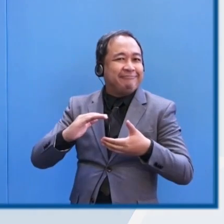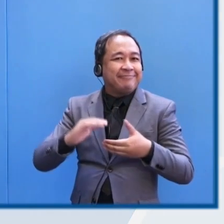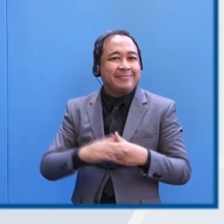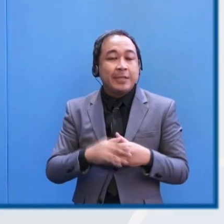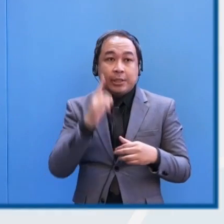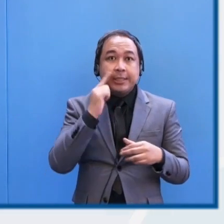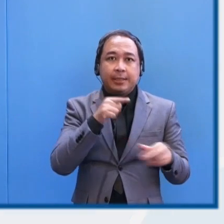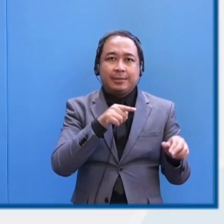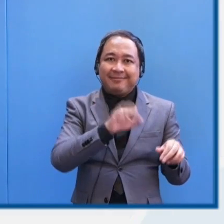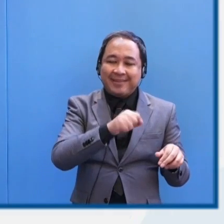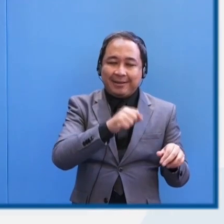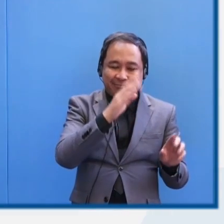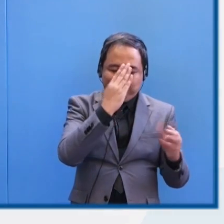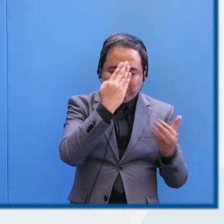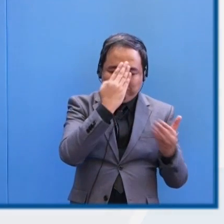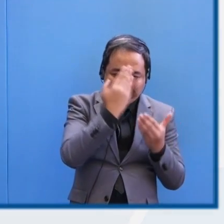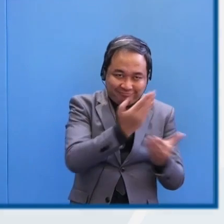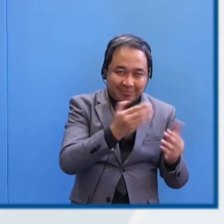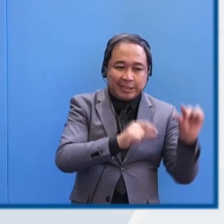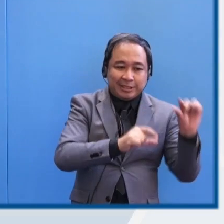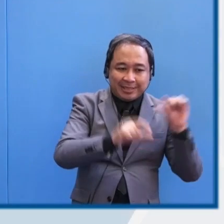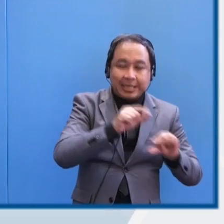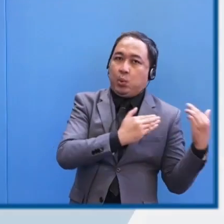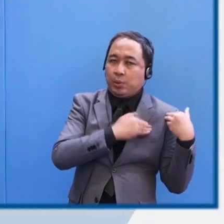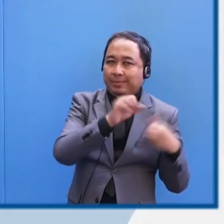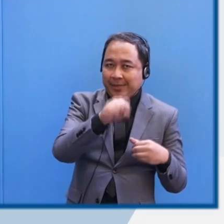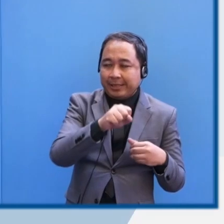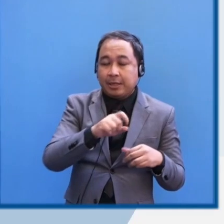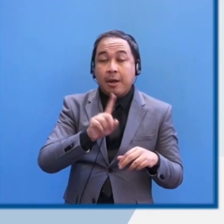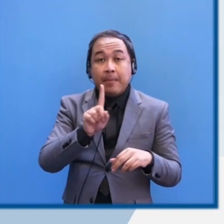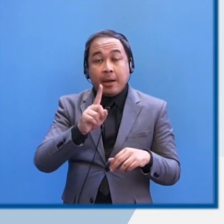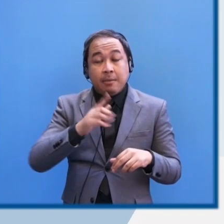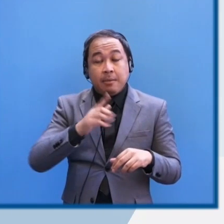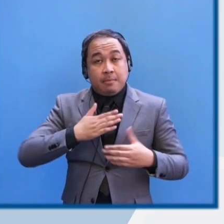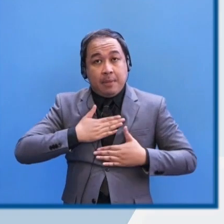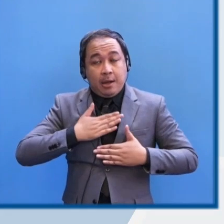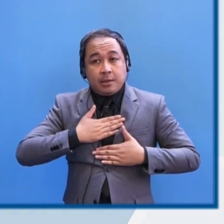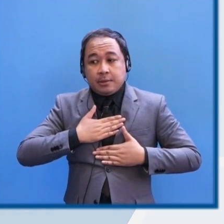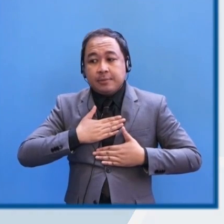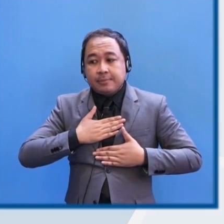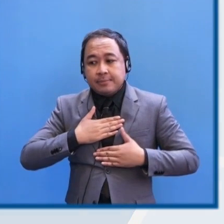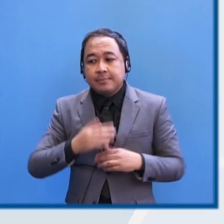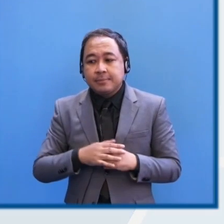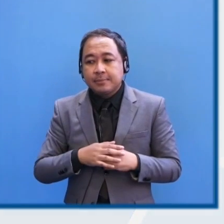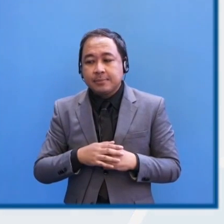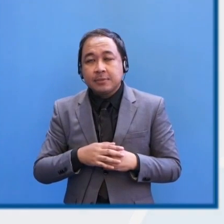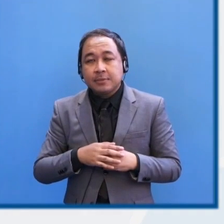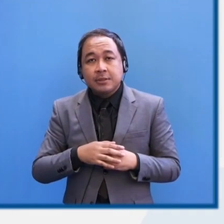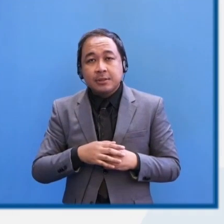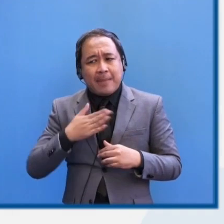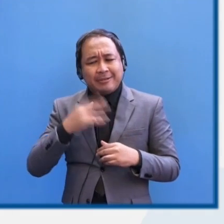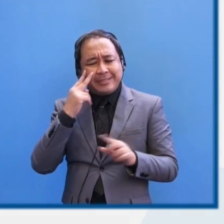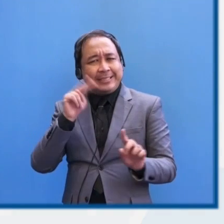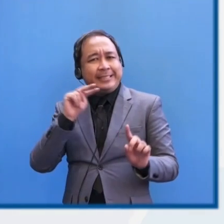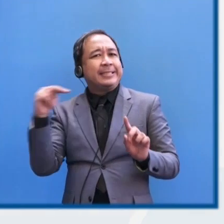to play, though we experienced as well. That also had a role. In my understanding, what is actually required is to